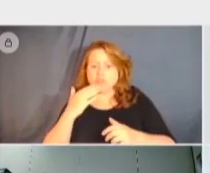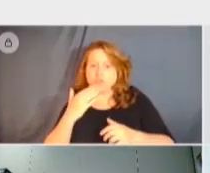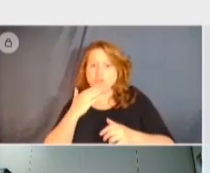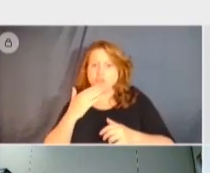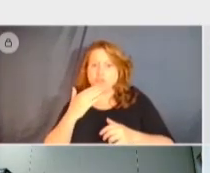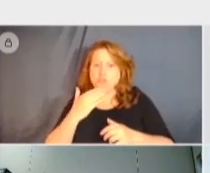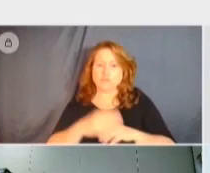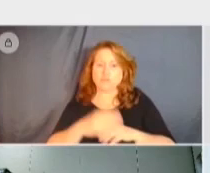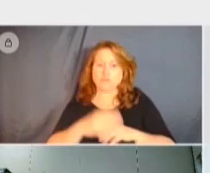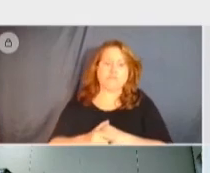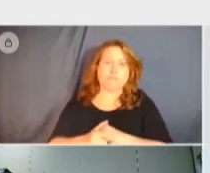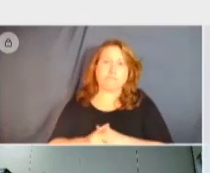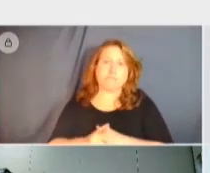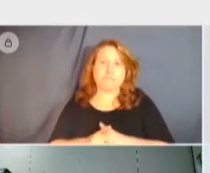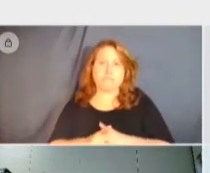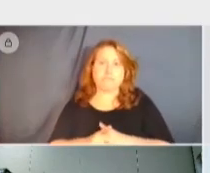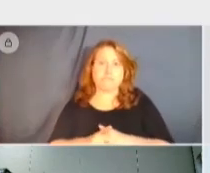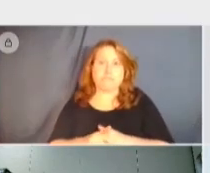All right, 25th.